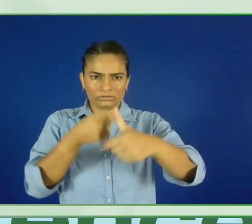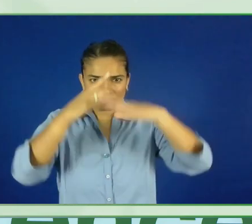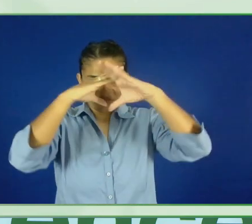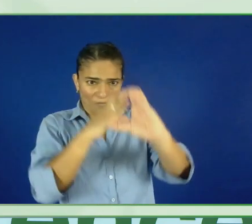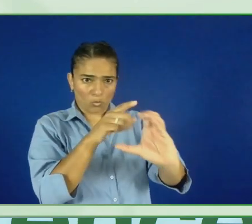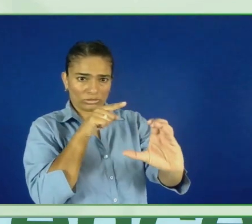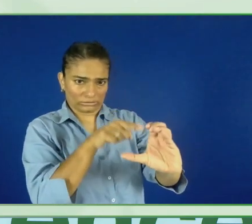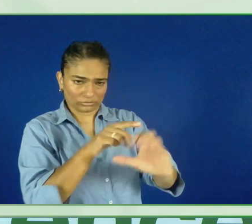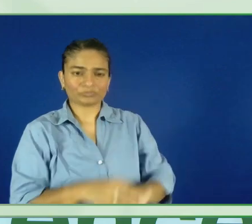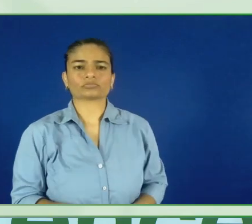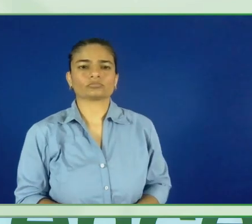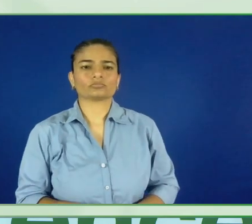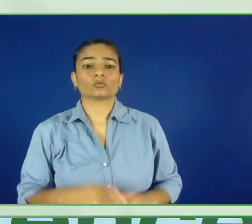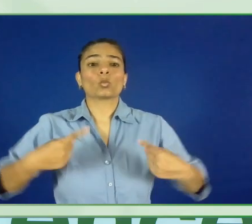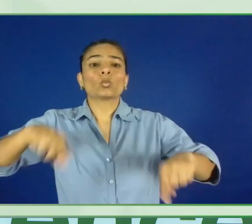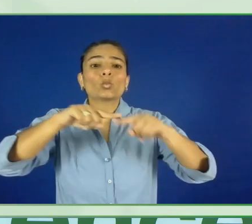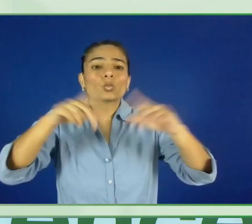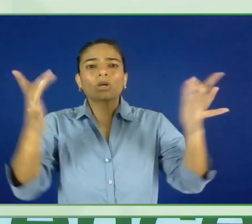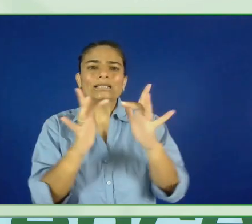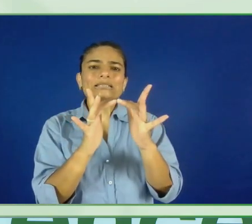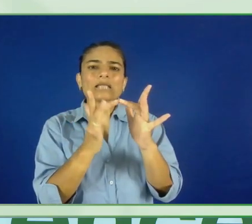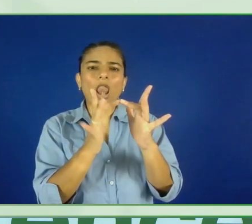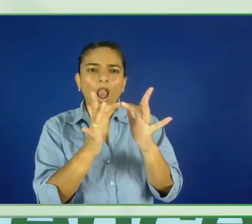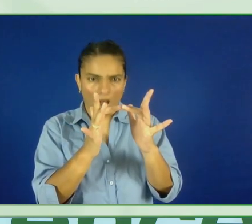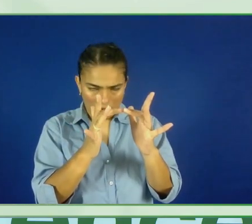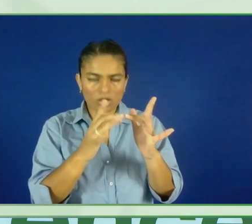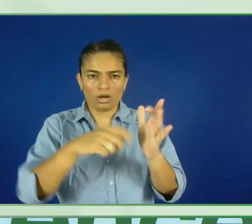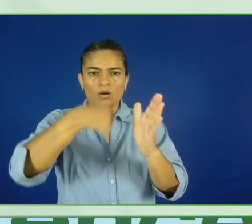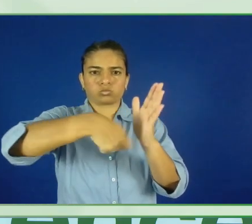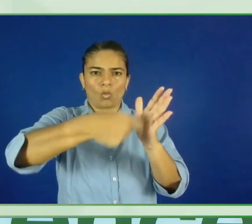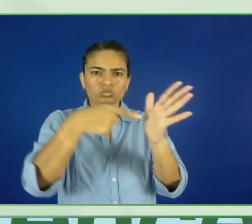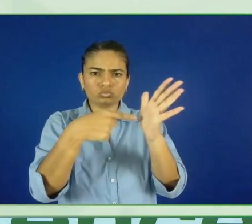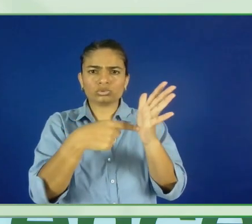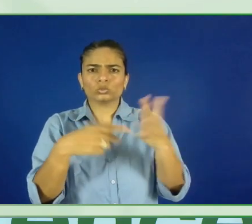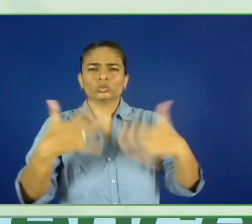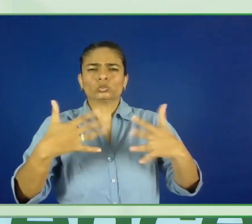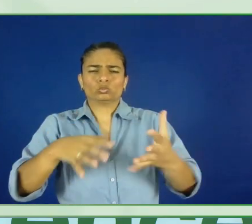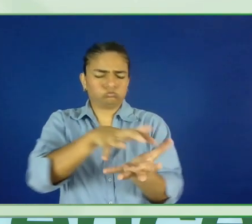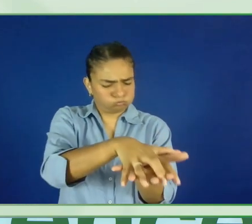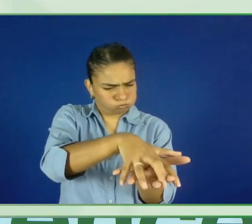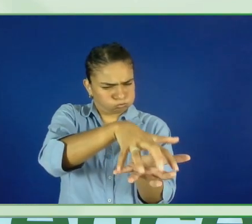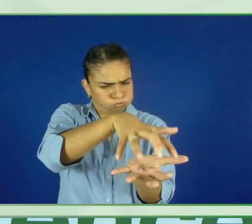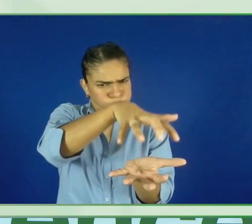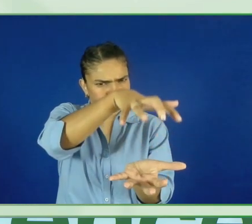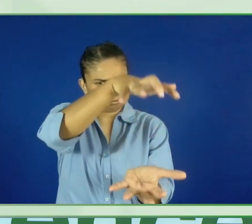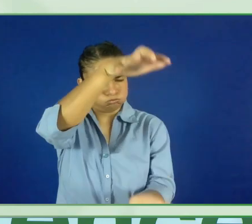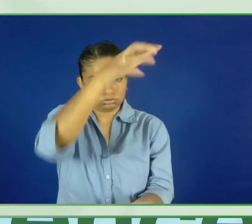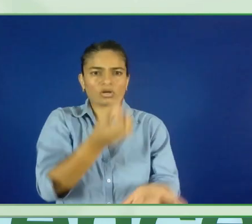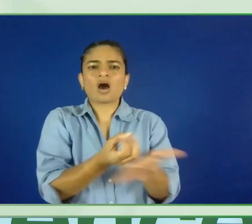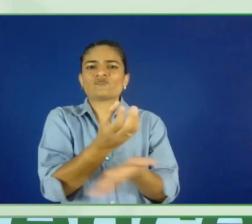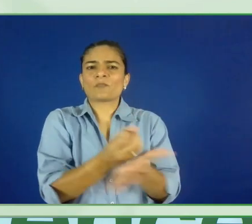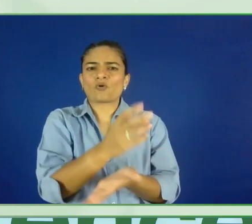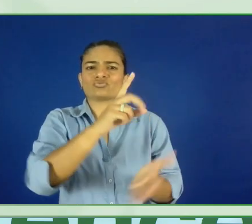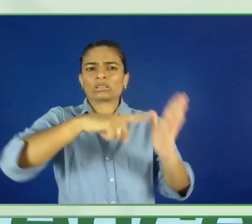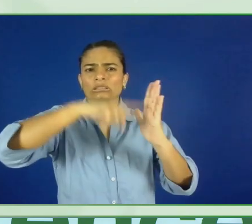enormous trove of data. So you may ask, what type of data does the Zero Project have? Now, this is a conference, and this is a research project, and